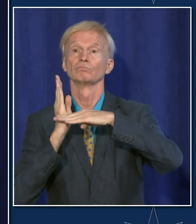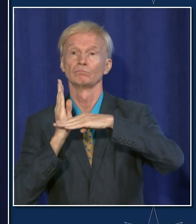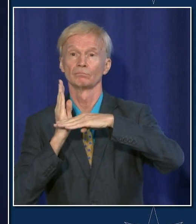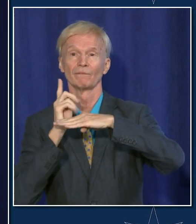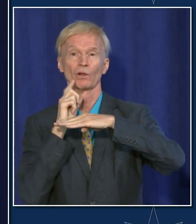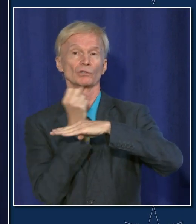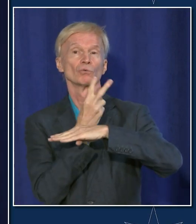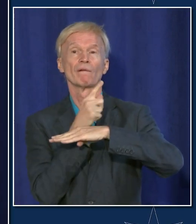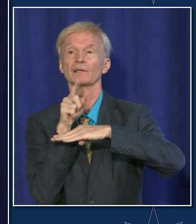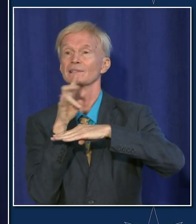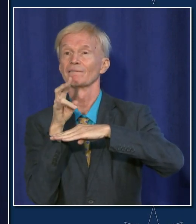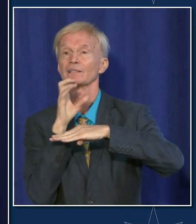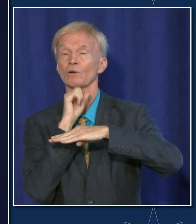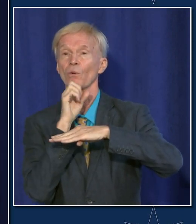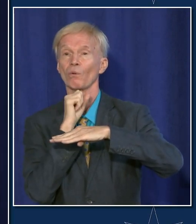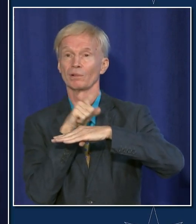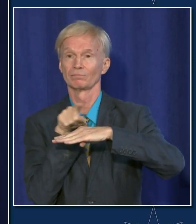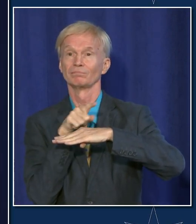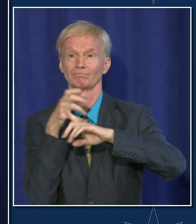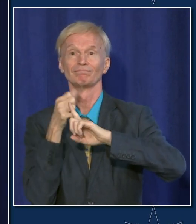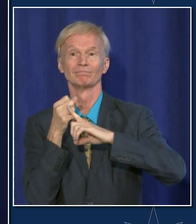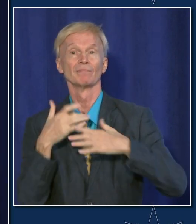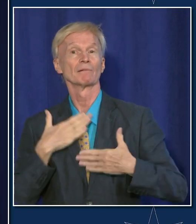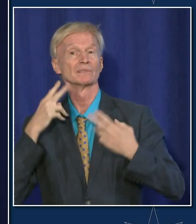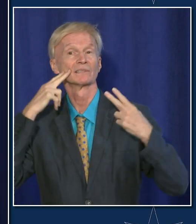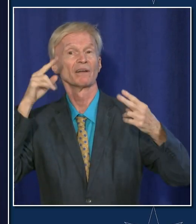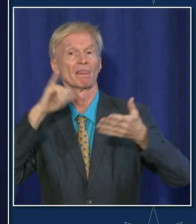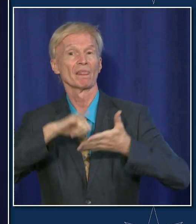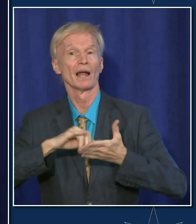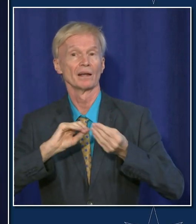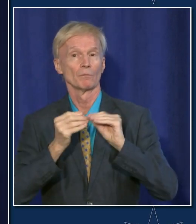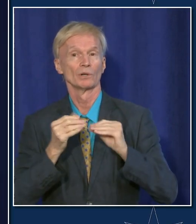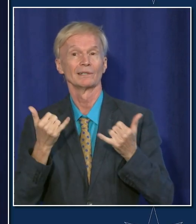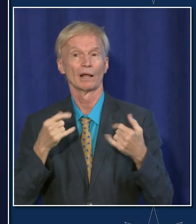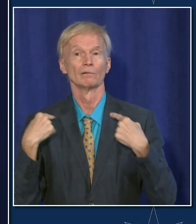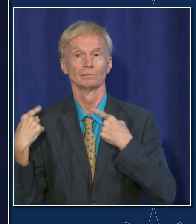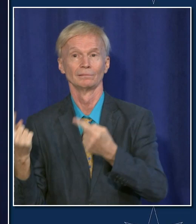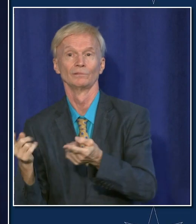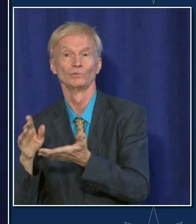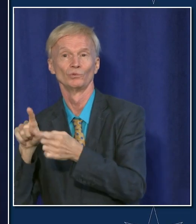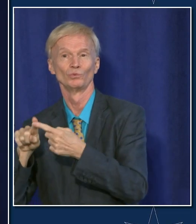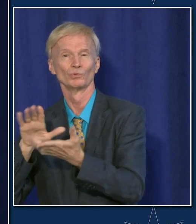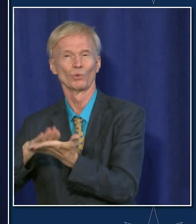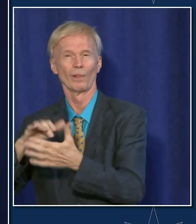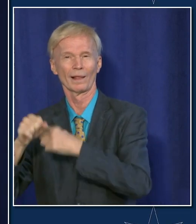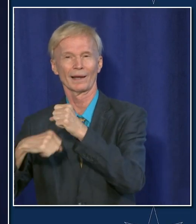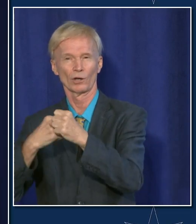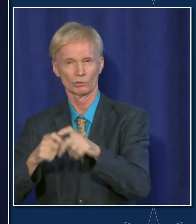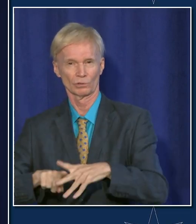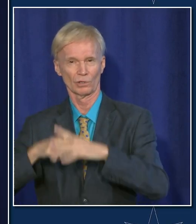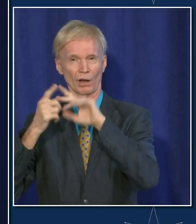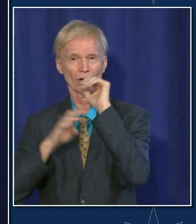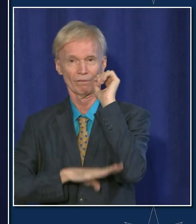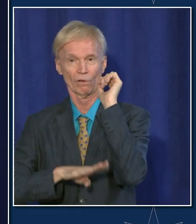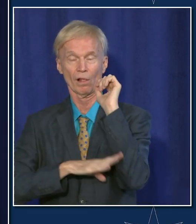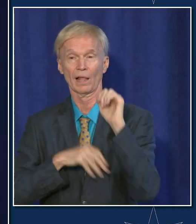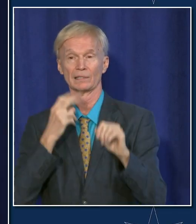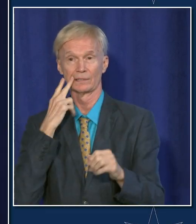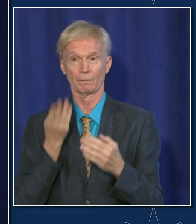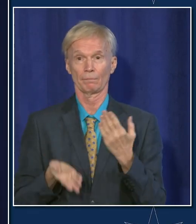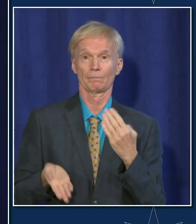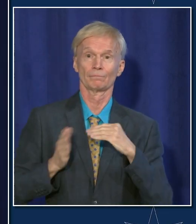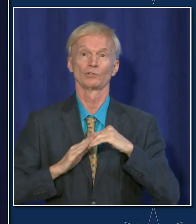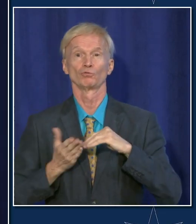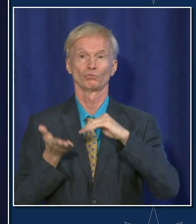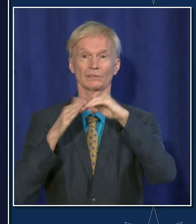to 17-year-olds in this past week. We were glad to see that, particularly as we're heading towards school. And we have seen the biggest increases recently